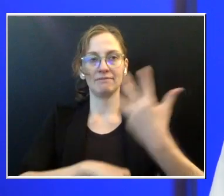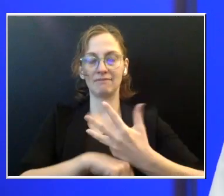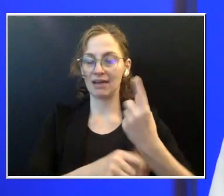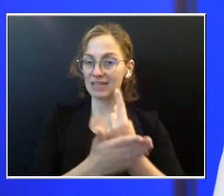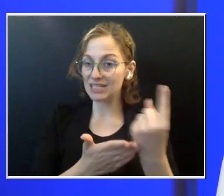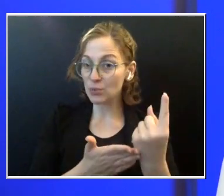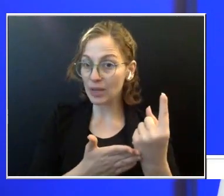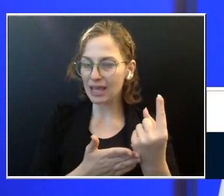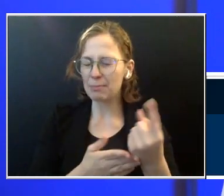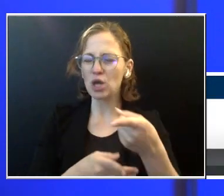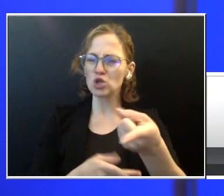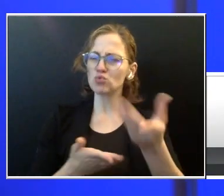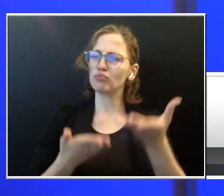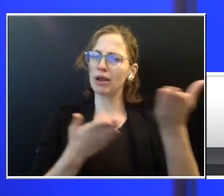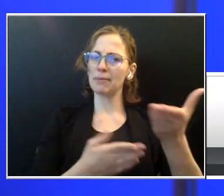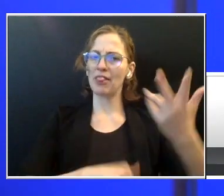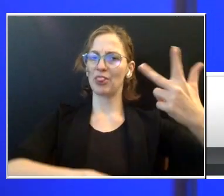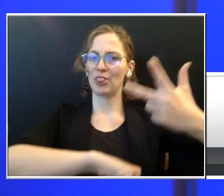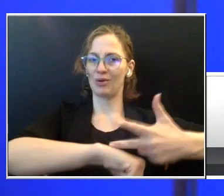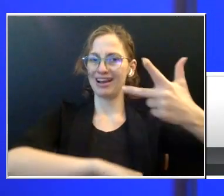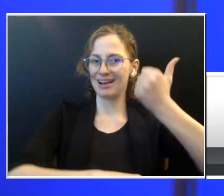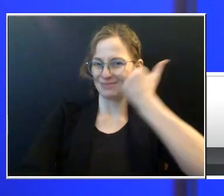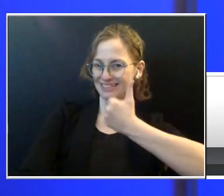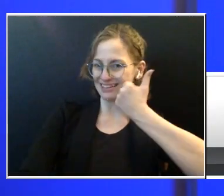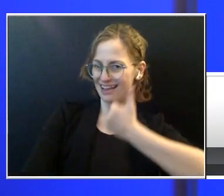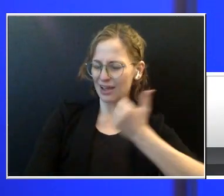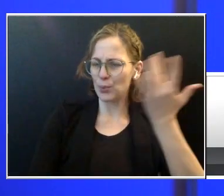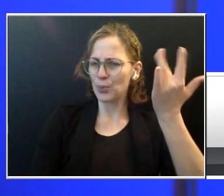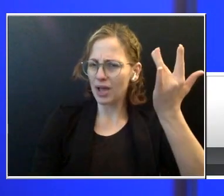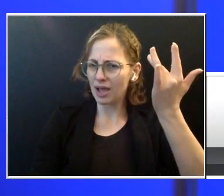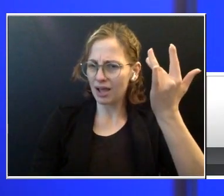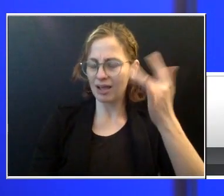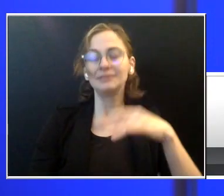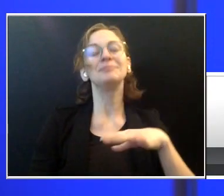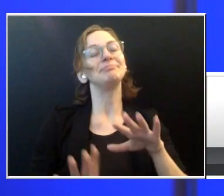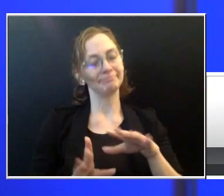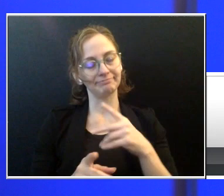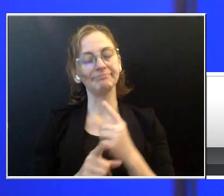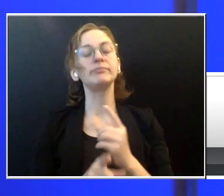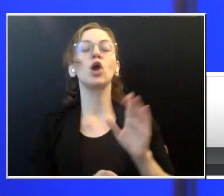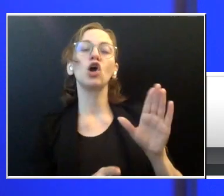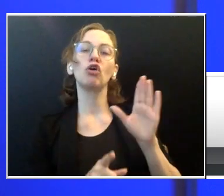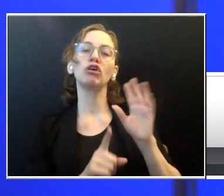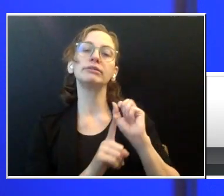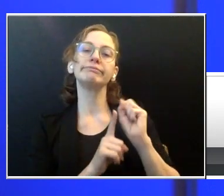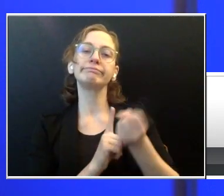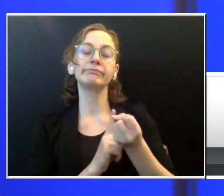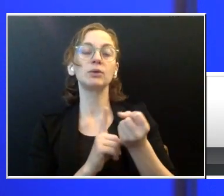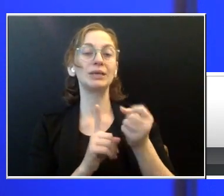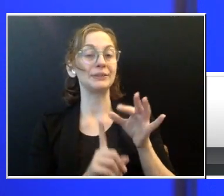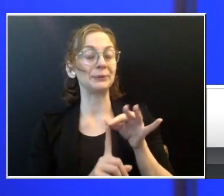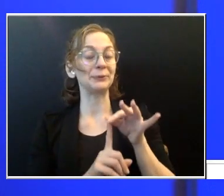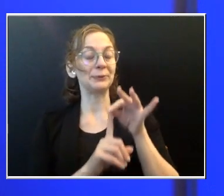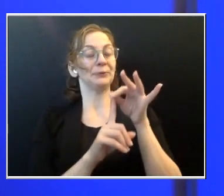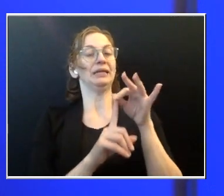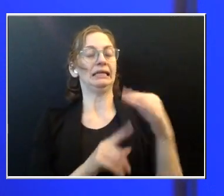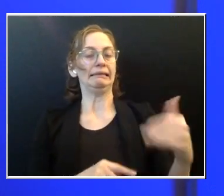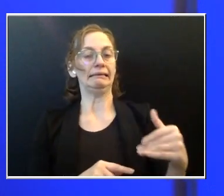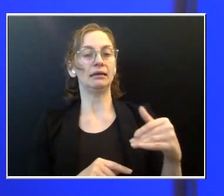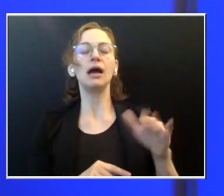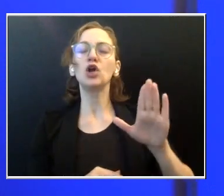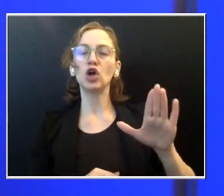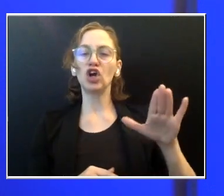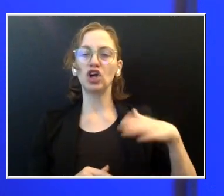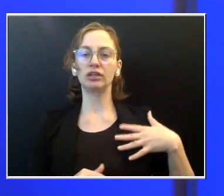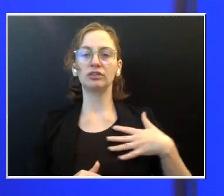again, very unique clinical circumstance, and the challenge in her case is that her chest wall had already been radiated before, about 5 years